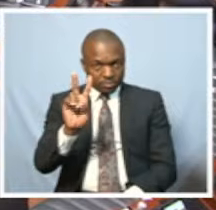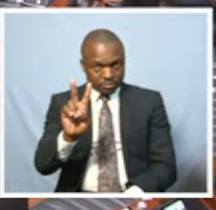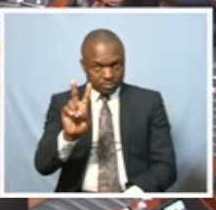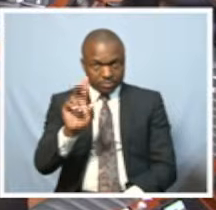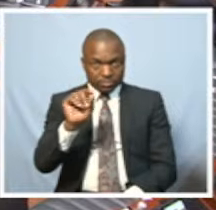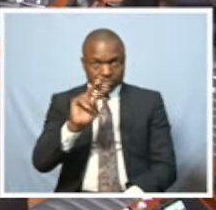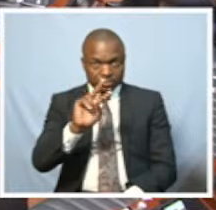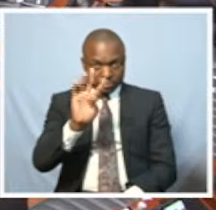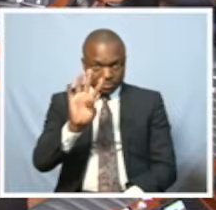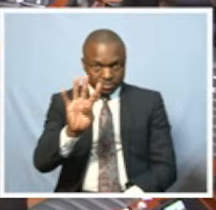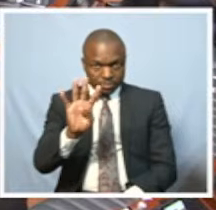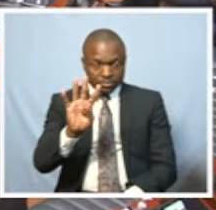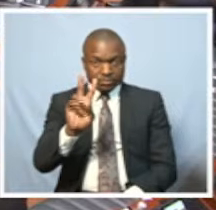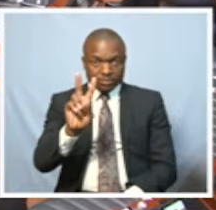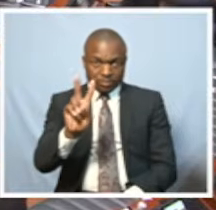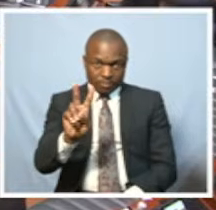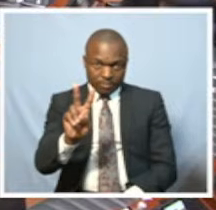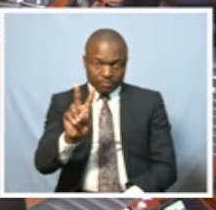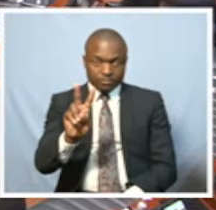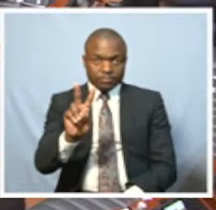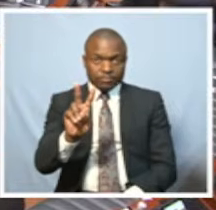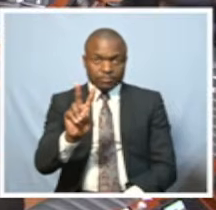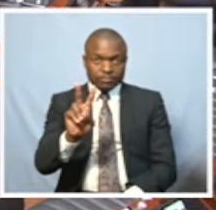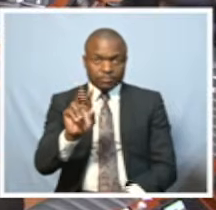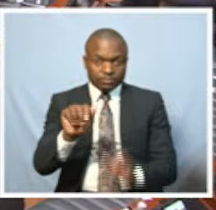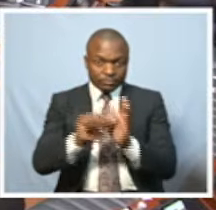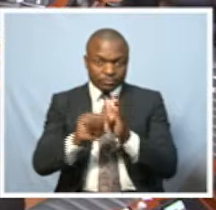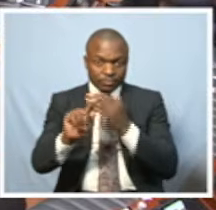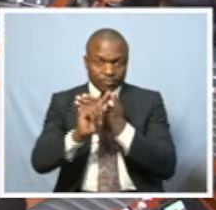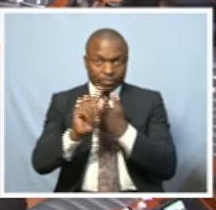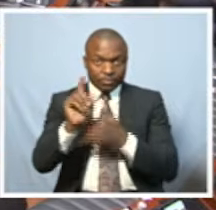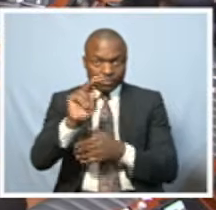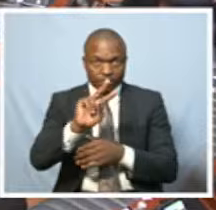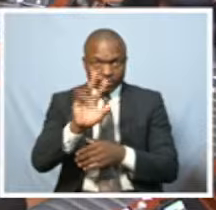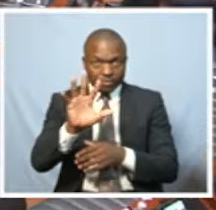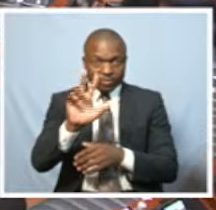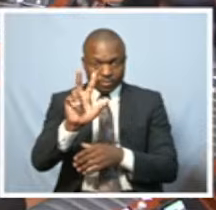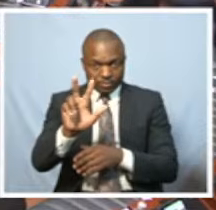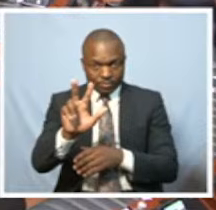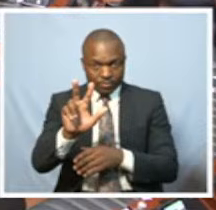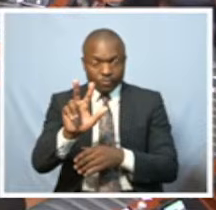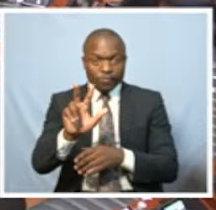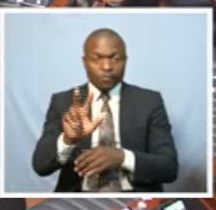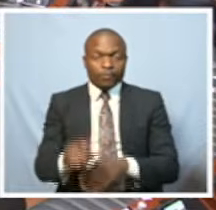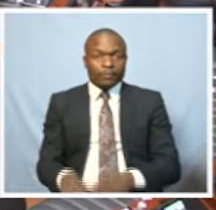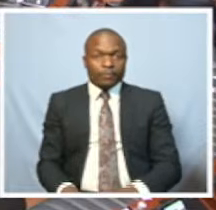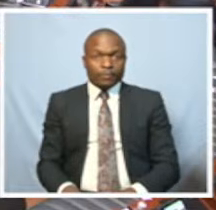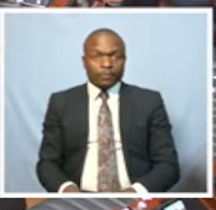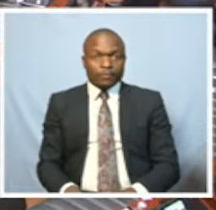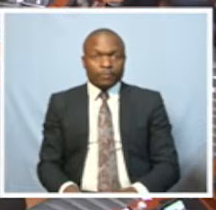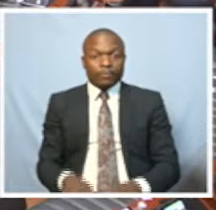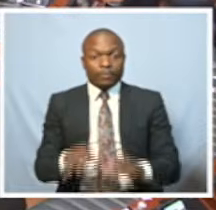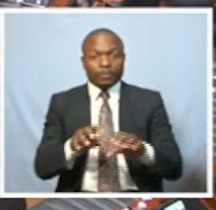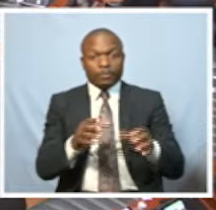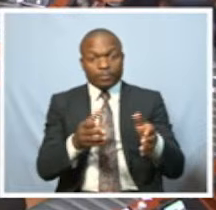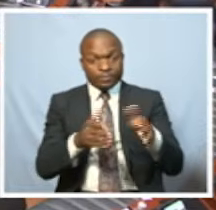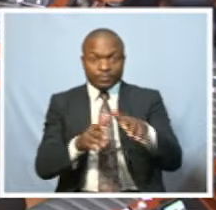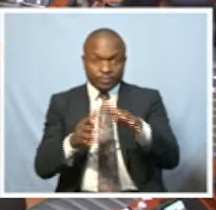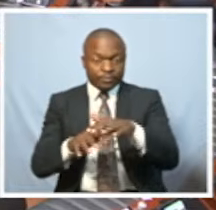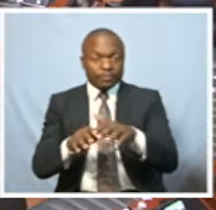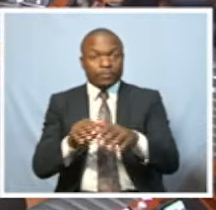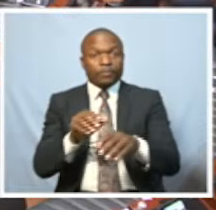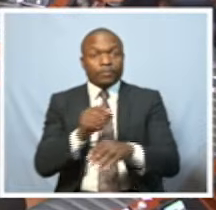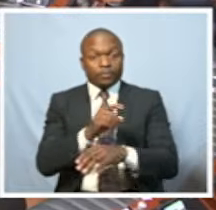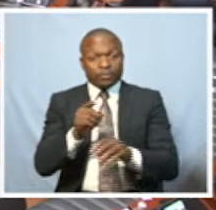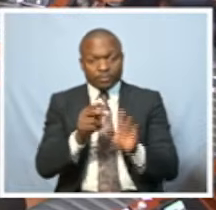2, 2024, 2, and as of August 2025, there were 3. And in terms of infant mortalities, he did